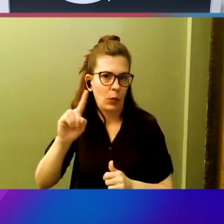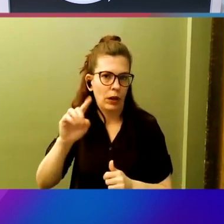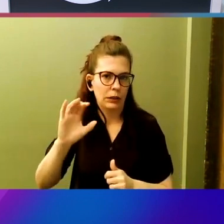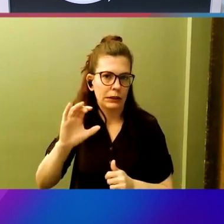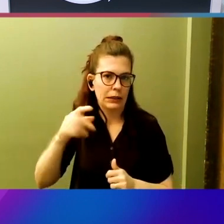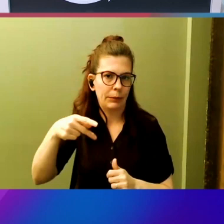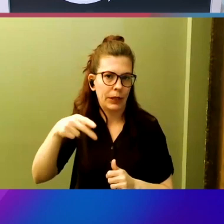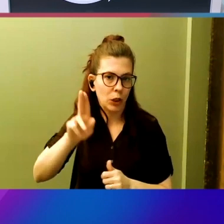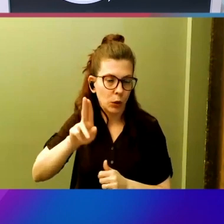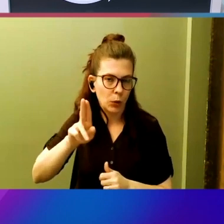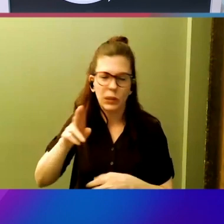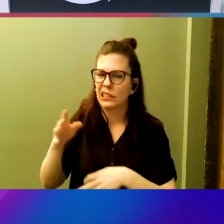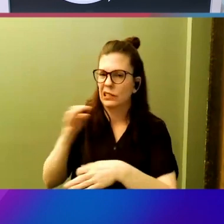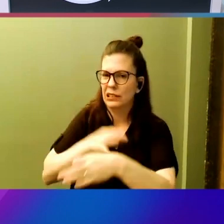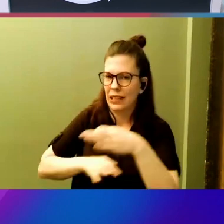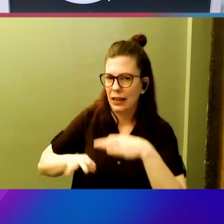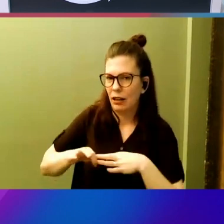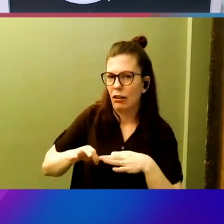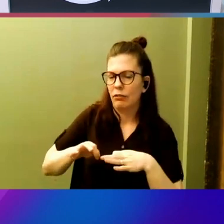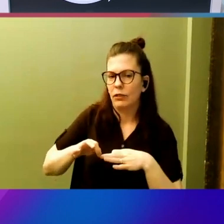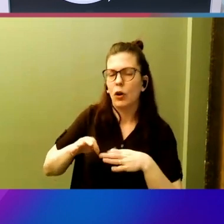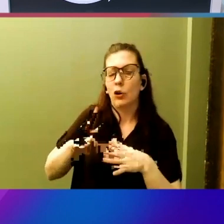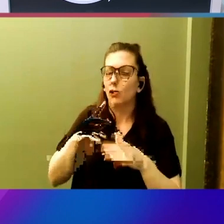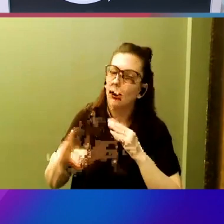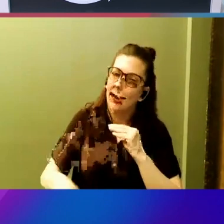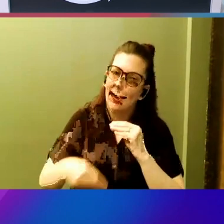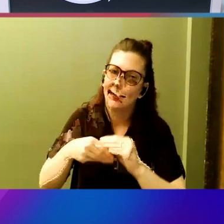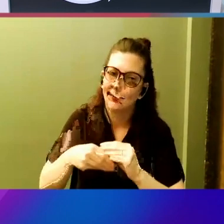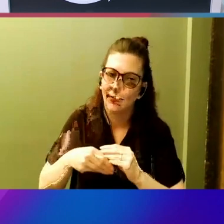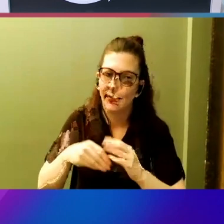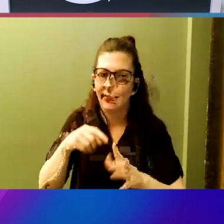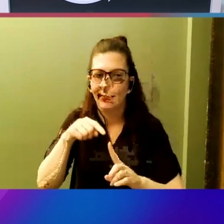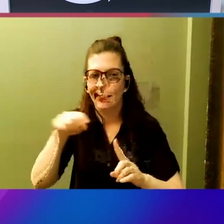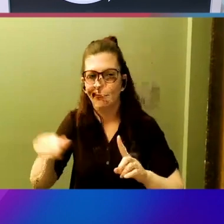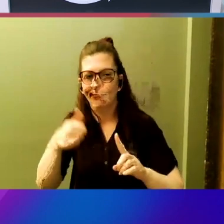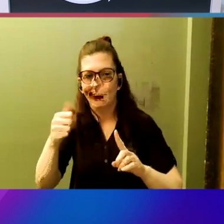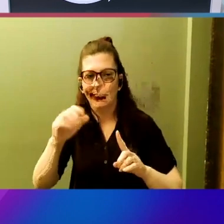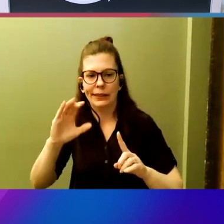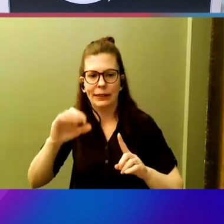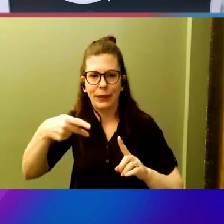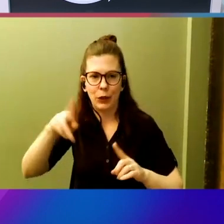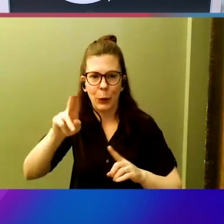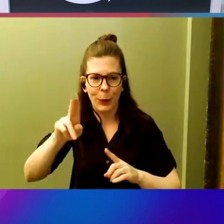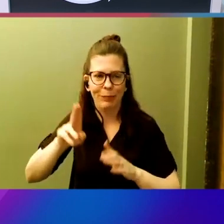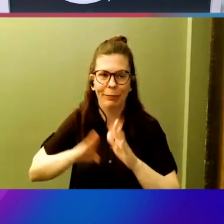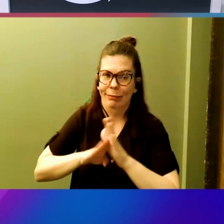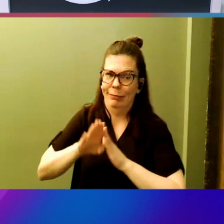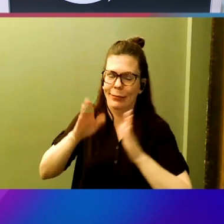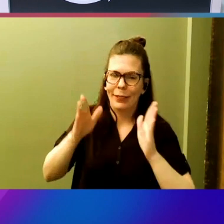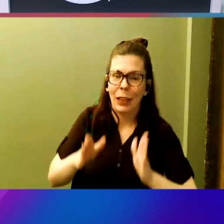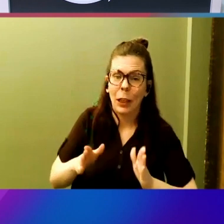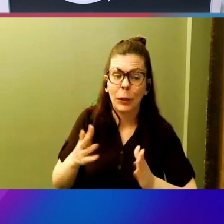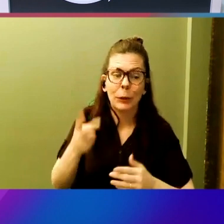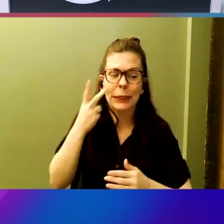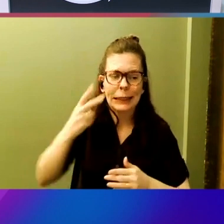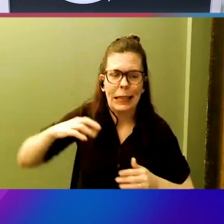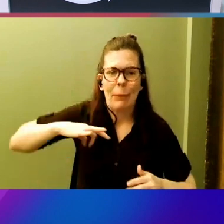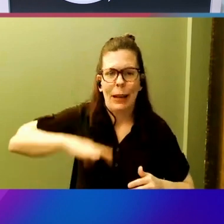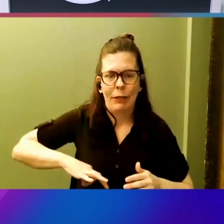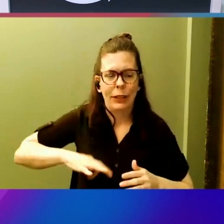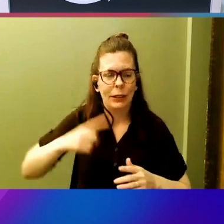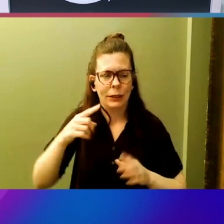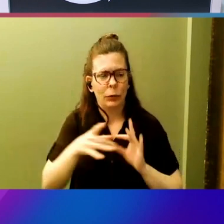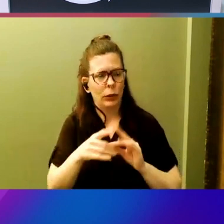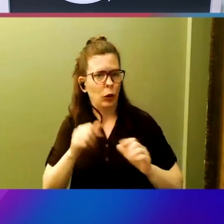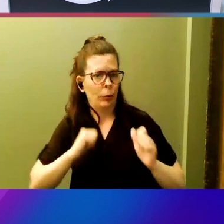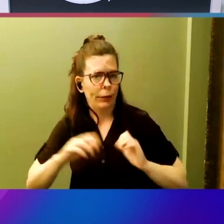instead of the in addition to the x86 CPU. Developers will start to see benefits in the way of performance, and I'm going to